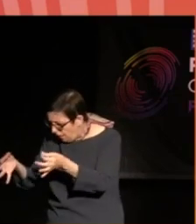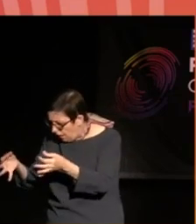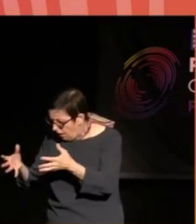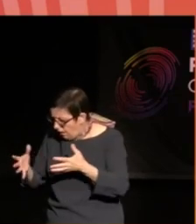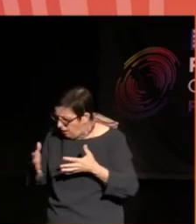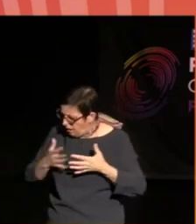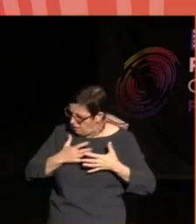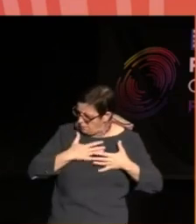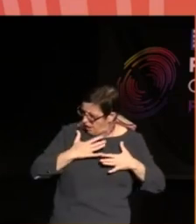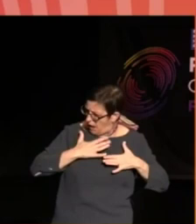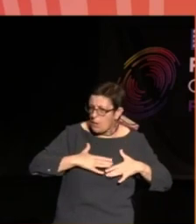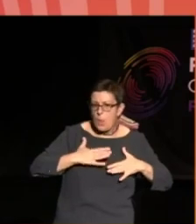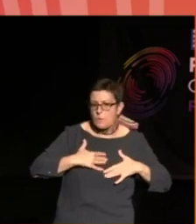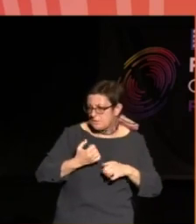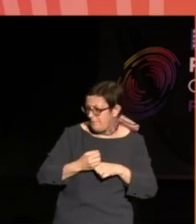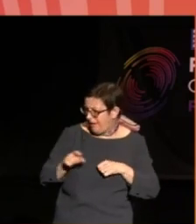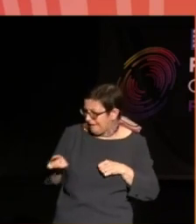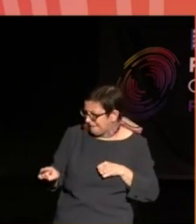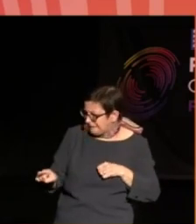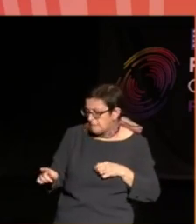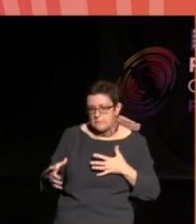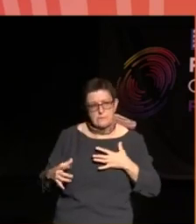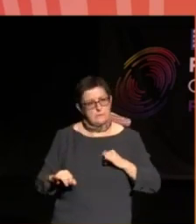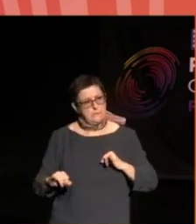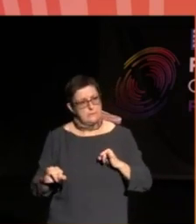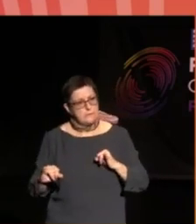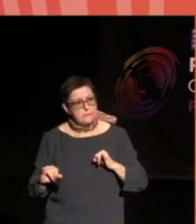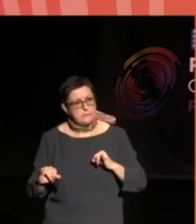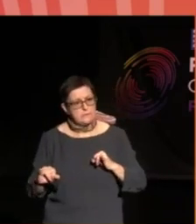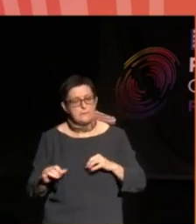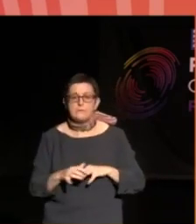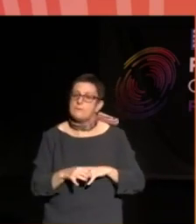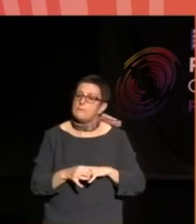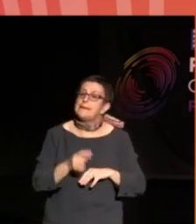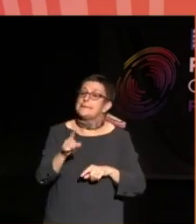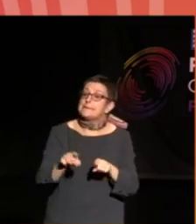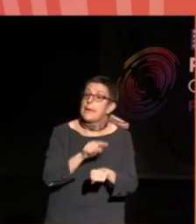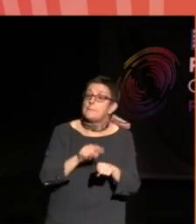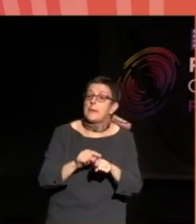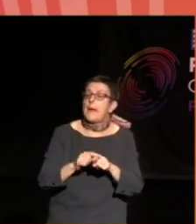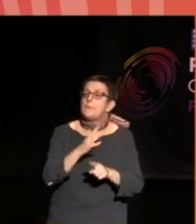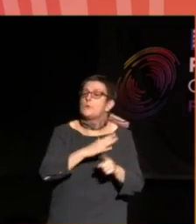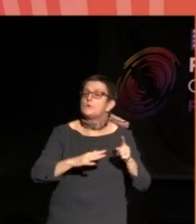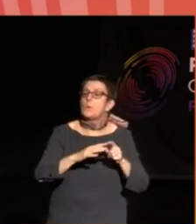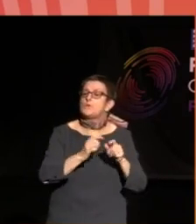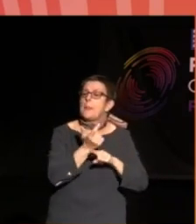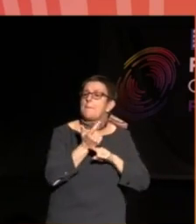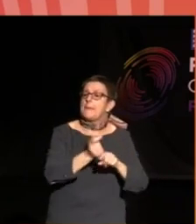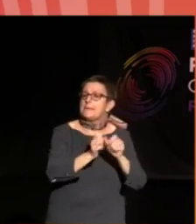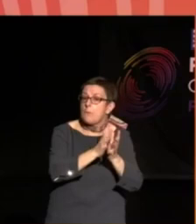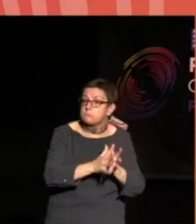happened really alongside the rise of social media as well. So what you saw was people kind